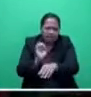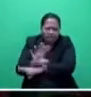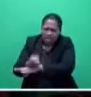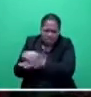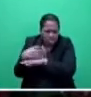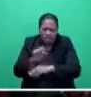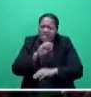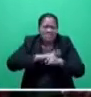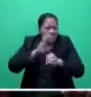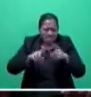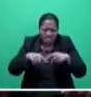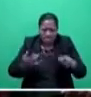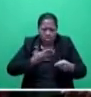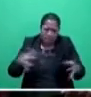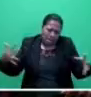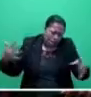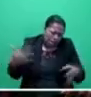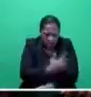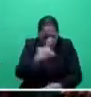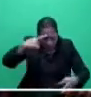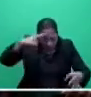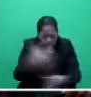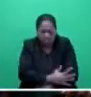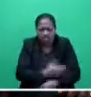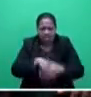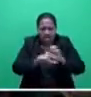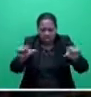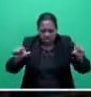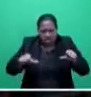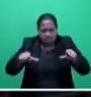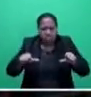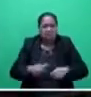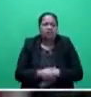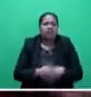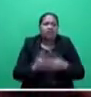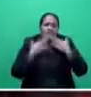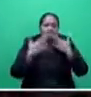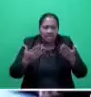is chaos and confusion in the Agricultural Ministry. Thank you, Mr. Speaker.